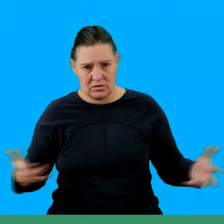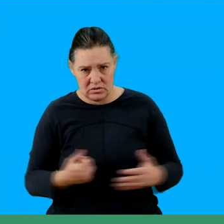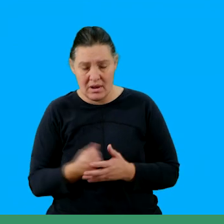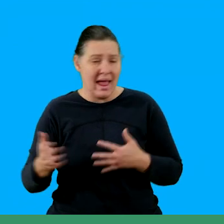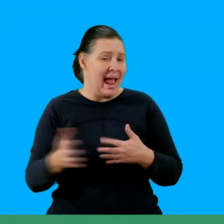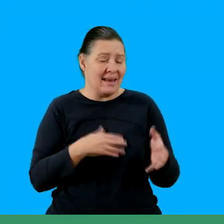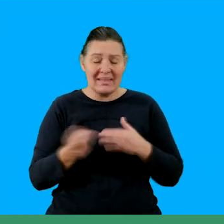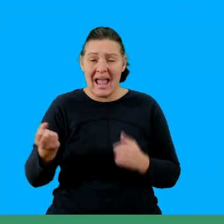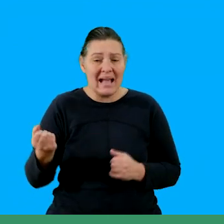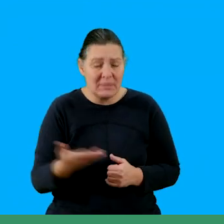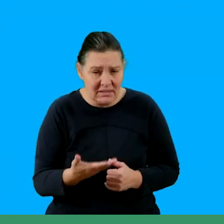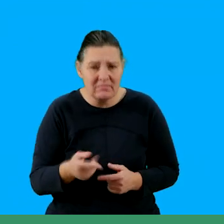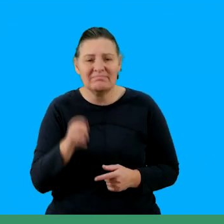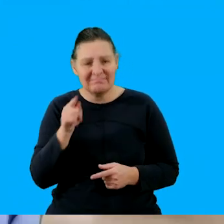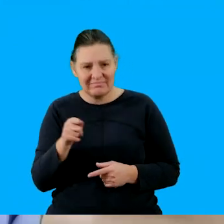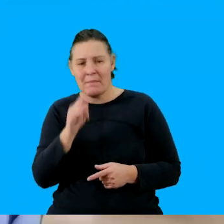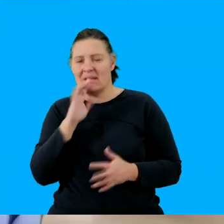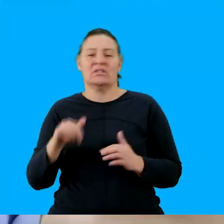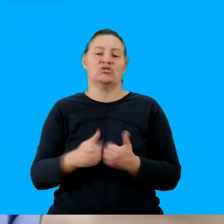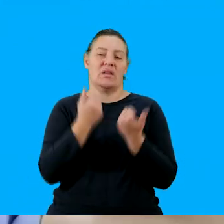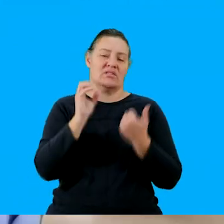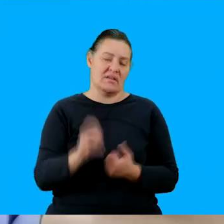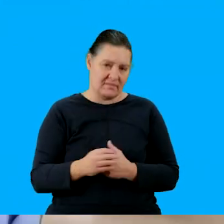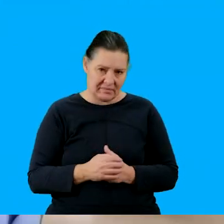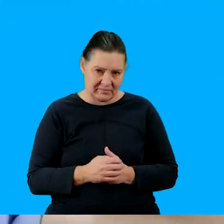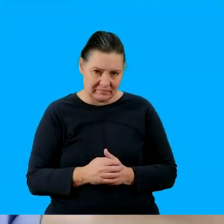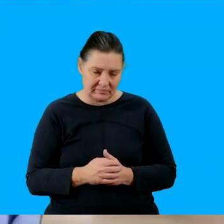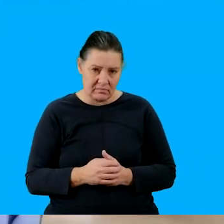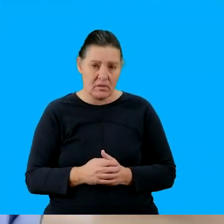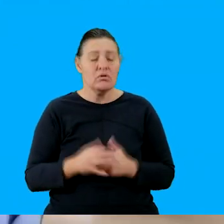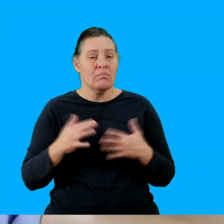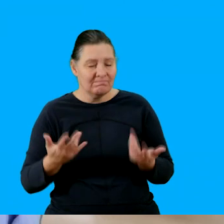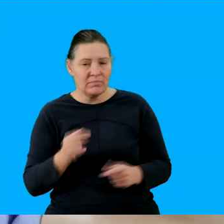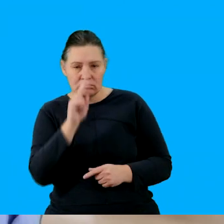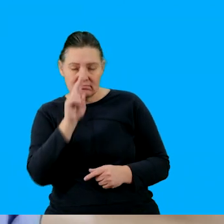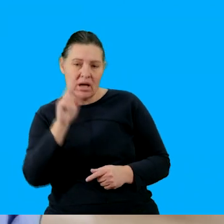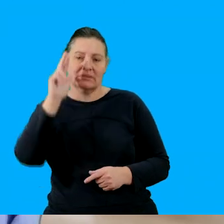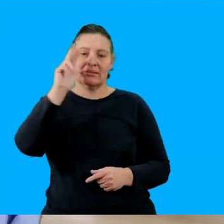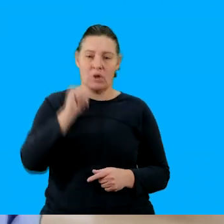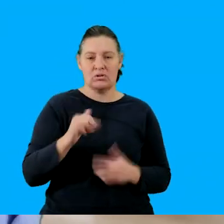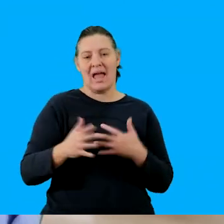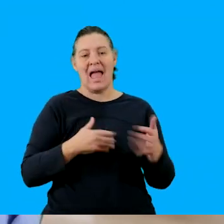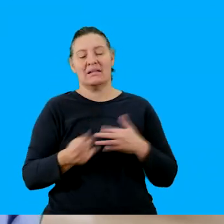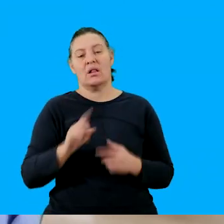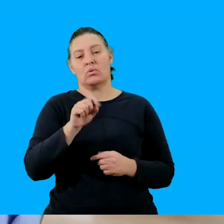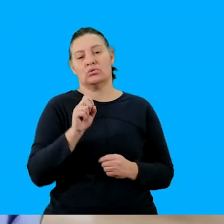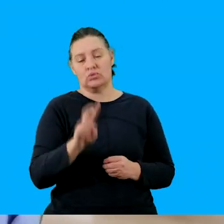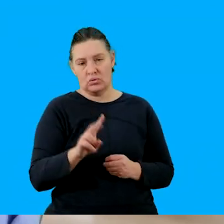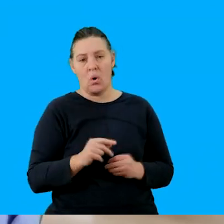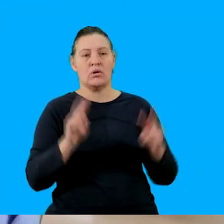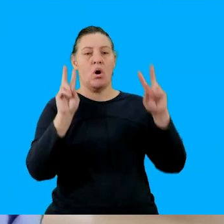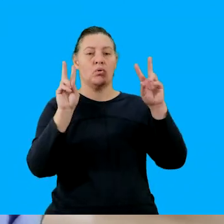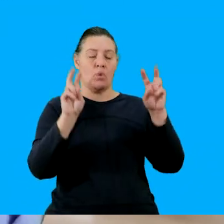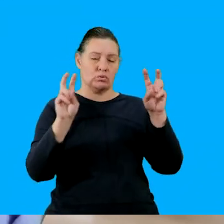expensive, and anything that becomes expensive, then it is a challenge for a business. So that is how you are supposed to deal with question 2